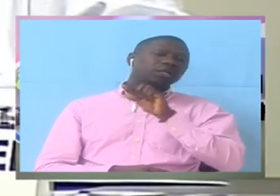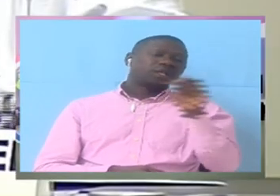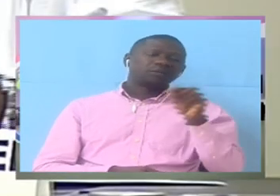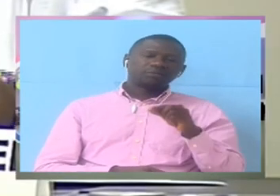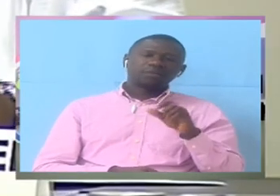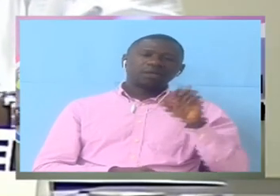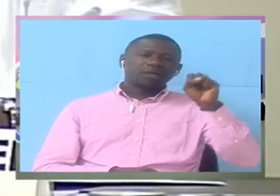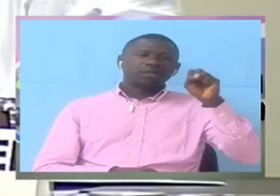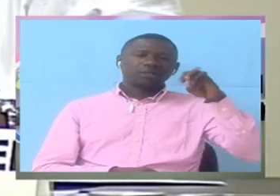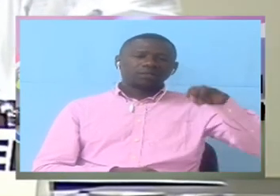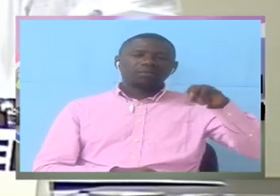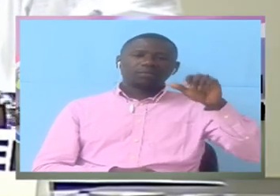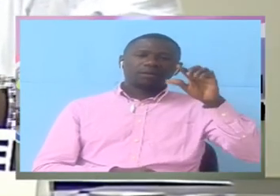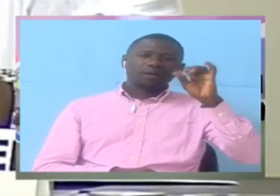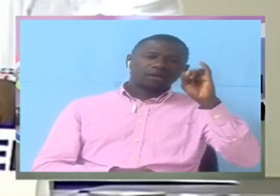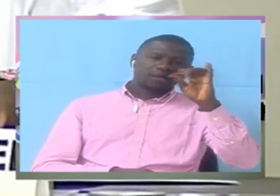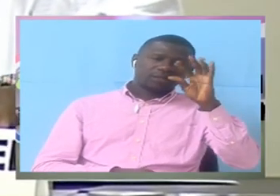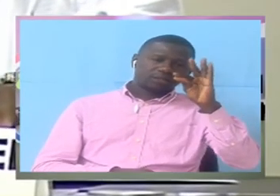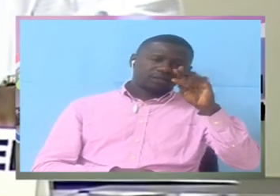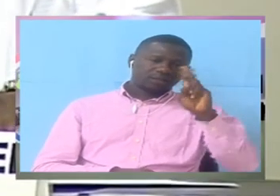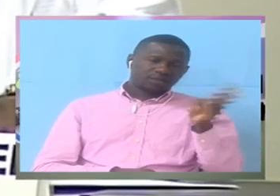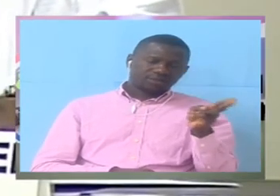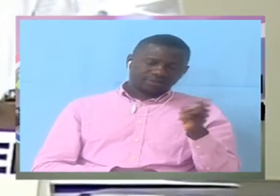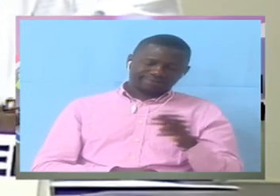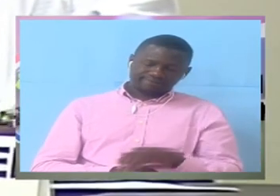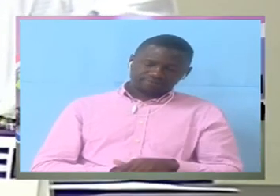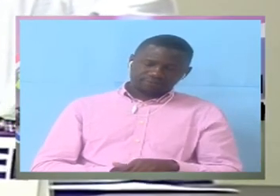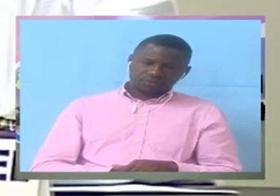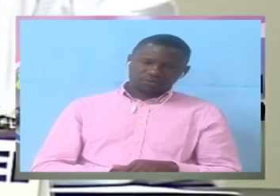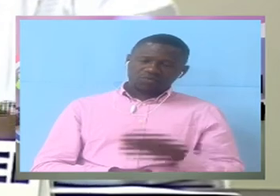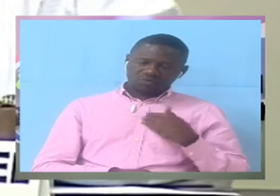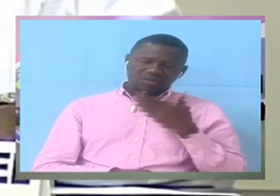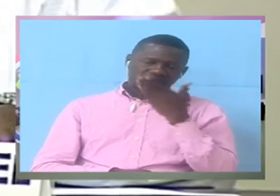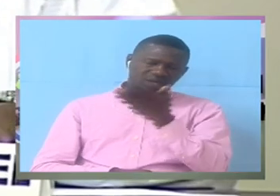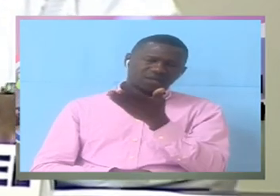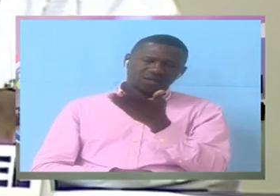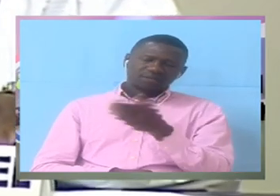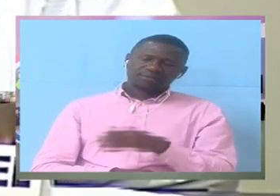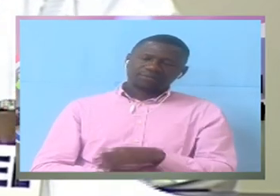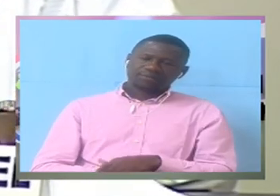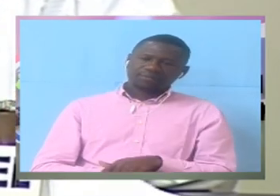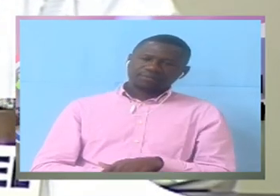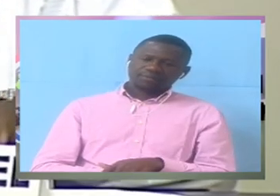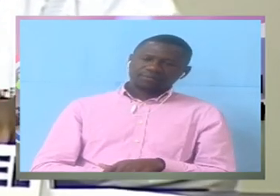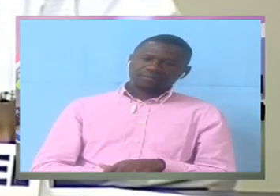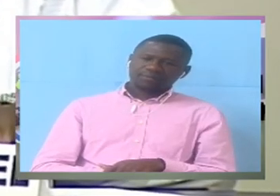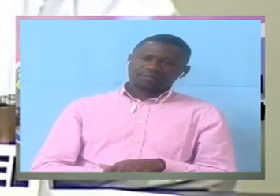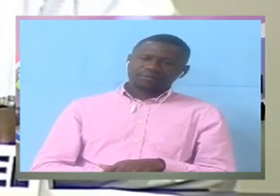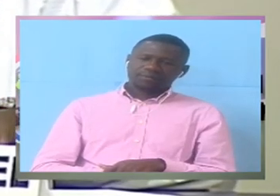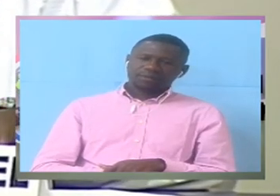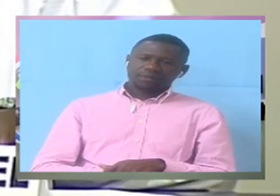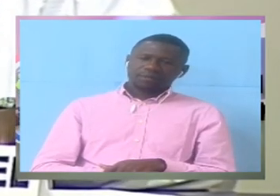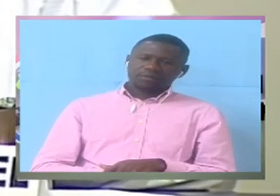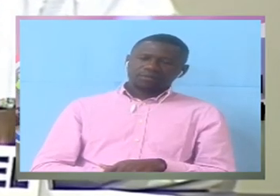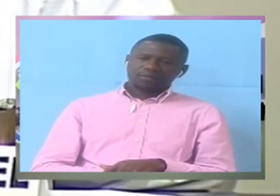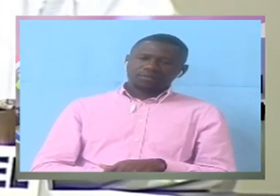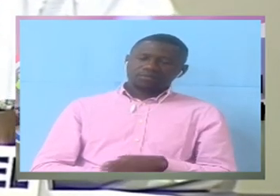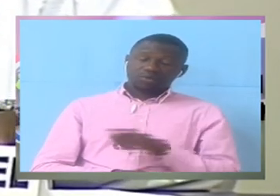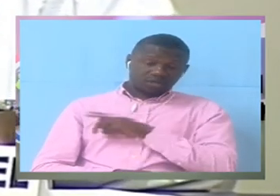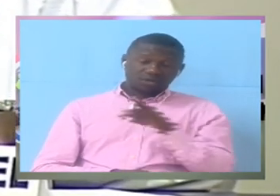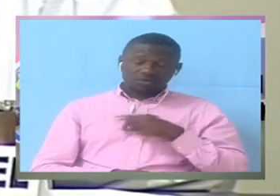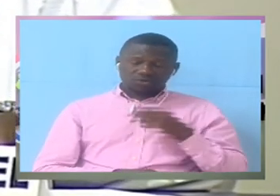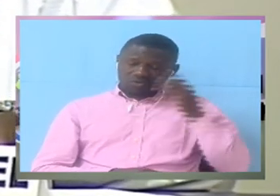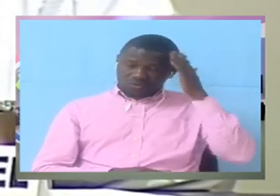proceed, please. Nata Taraji. We were there. But yen nako ntul fanna ko koros ko sojer ko to lam minute. But they